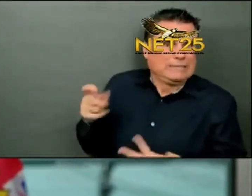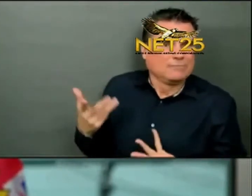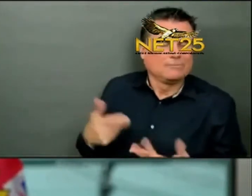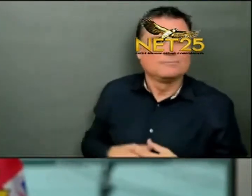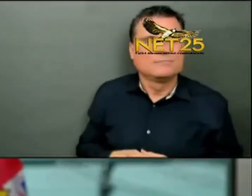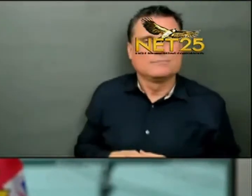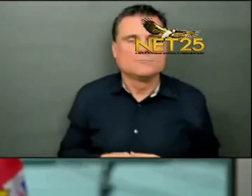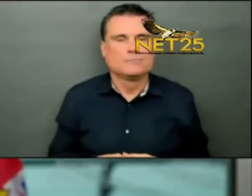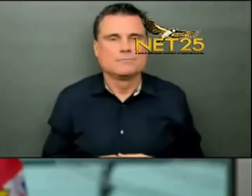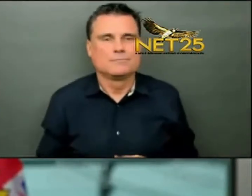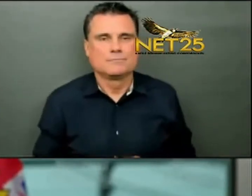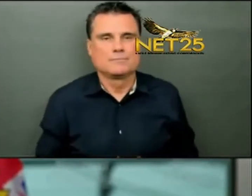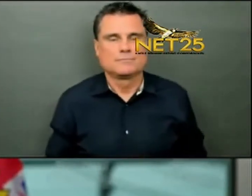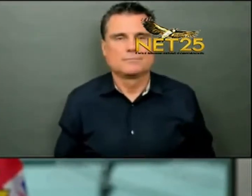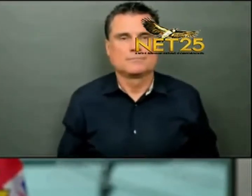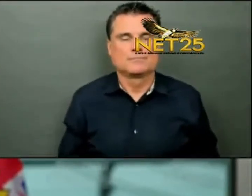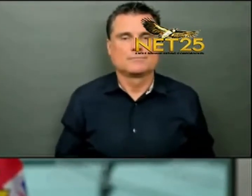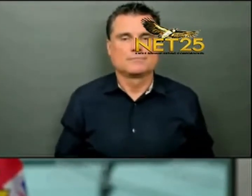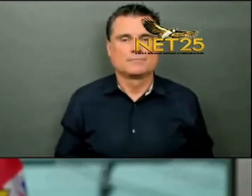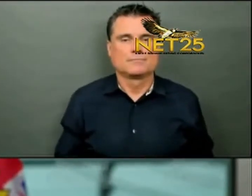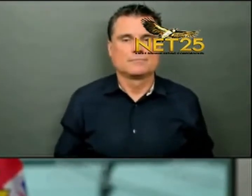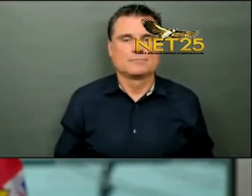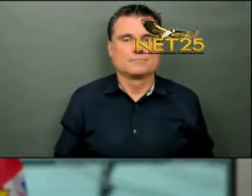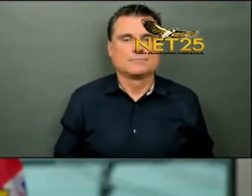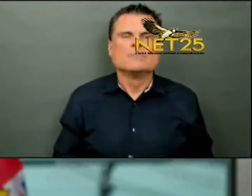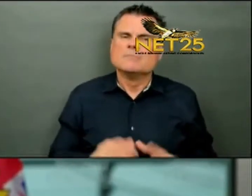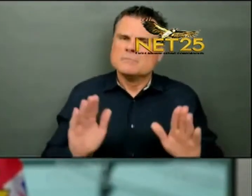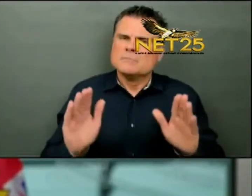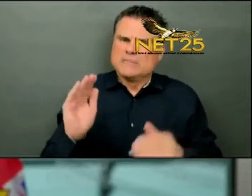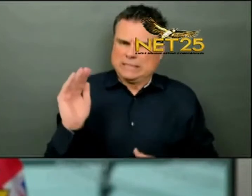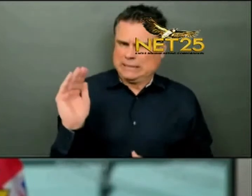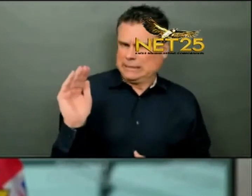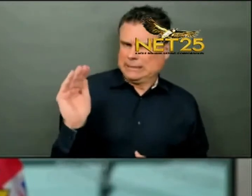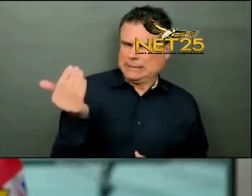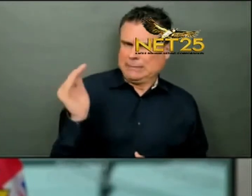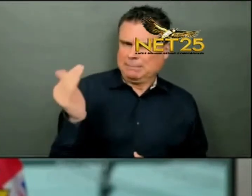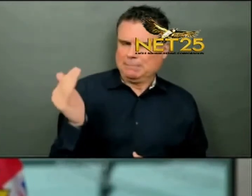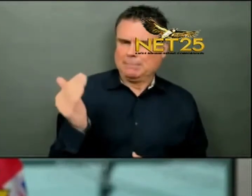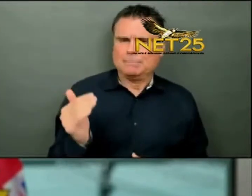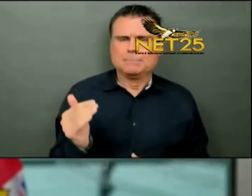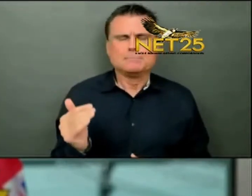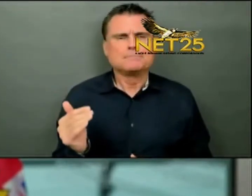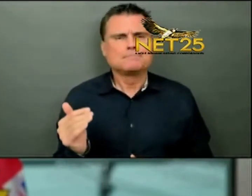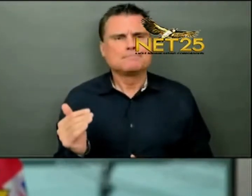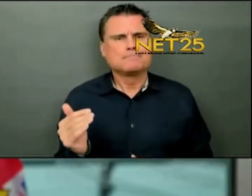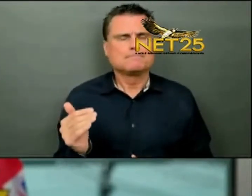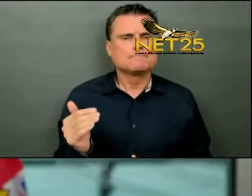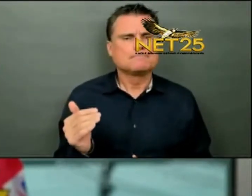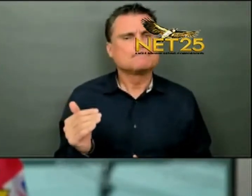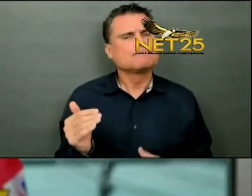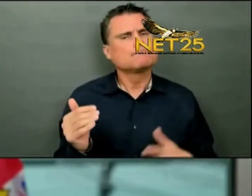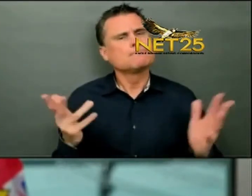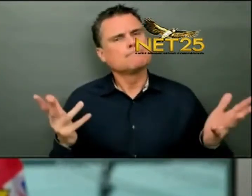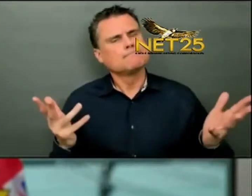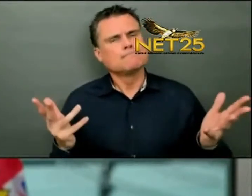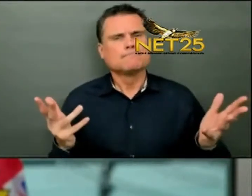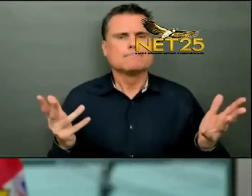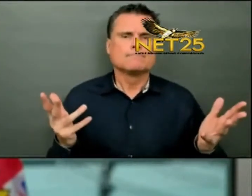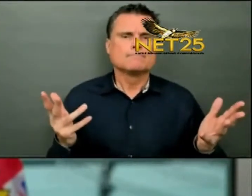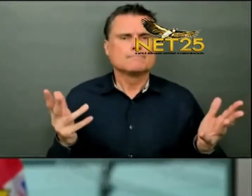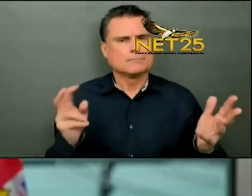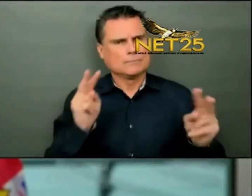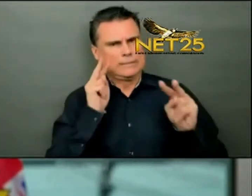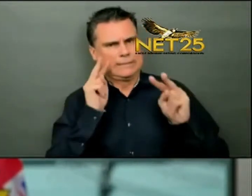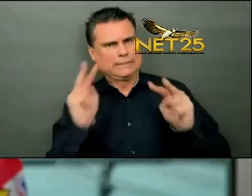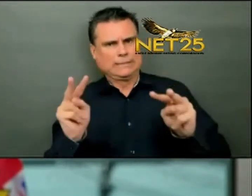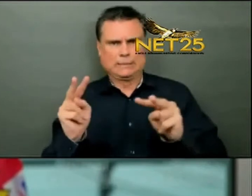we're going to see it as a recurring respiratory virus in the respiratory season, so fall and winter for us over the